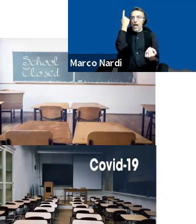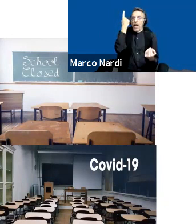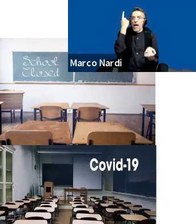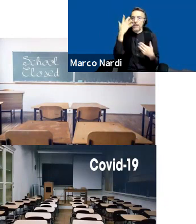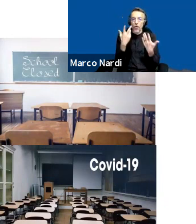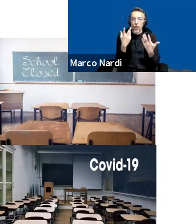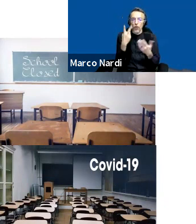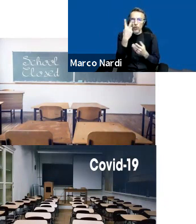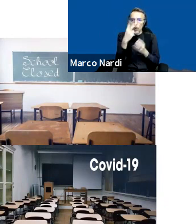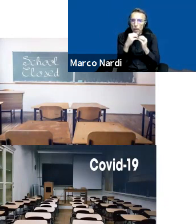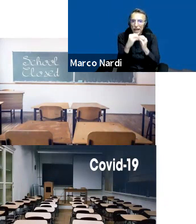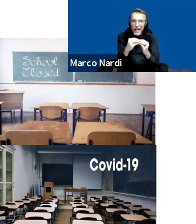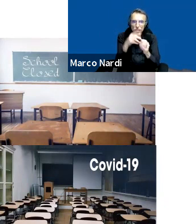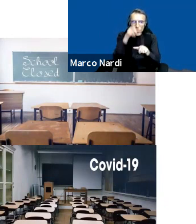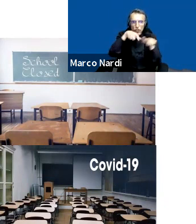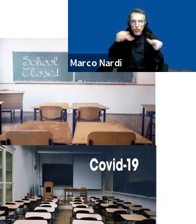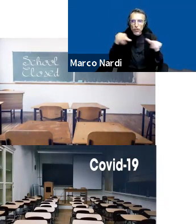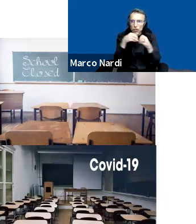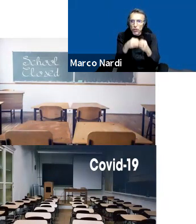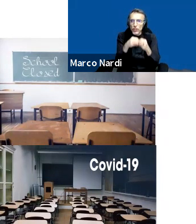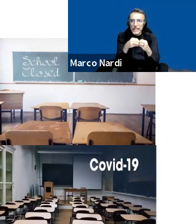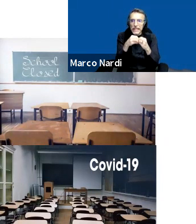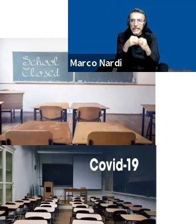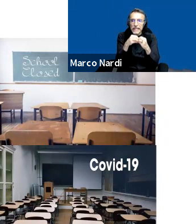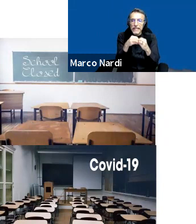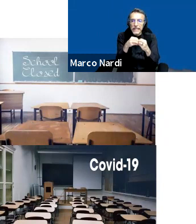billion students under